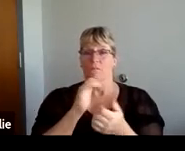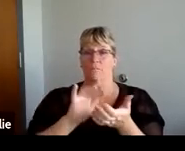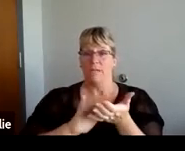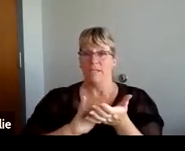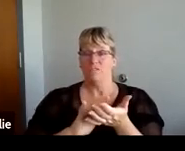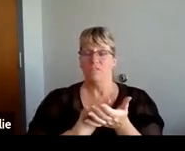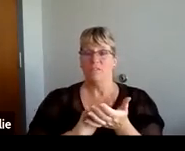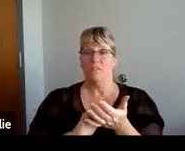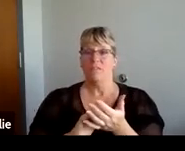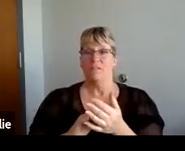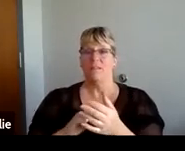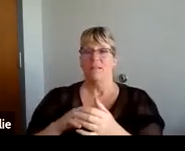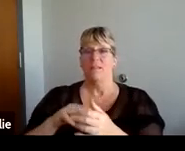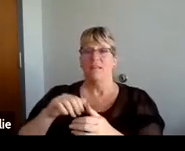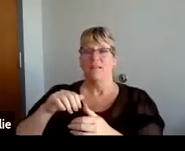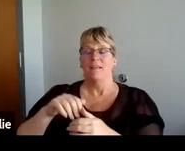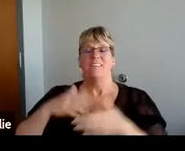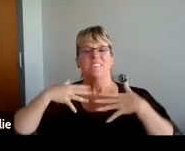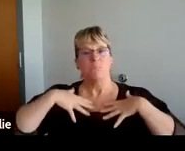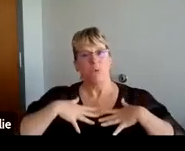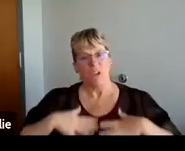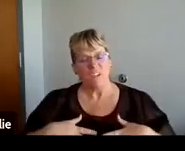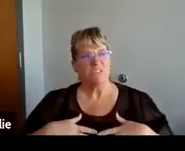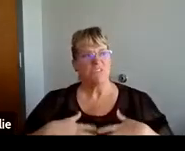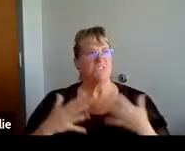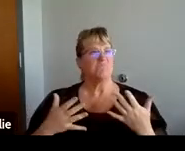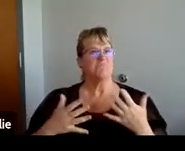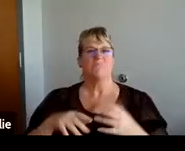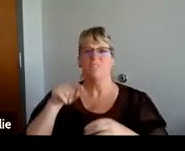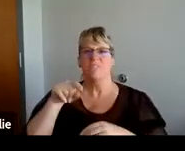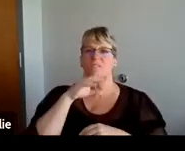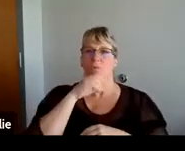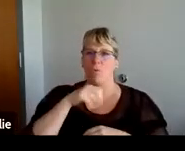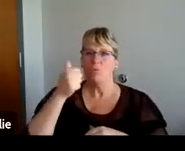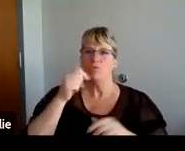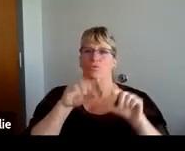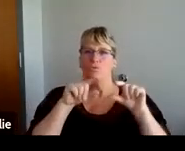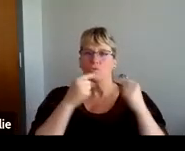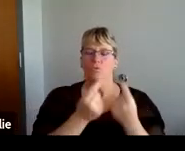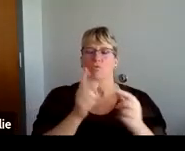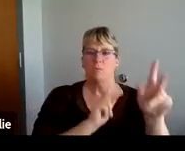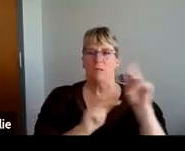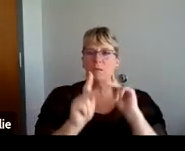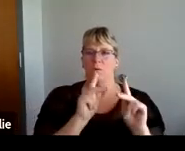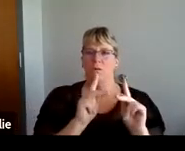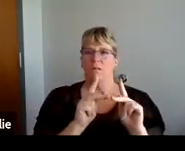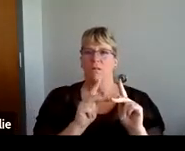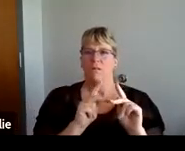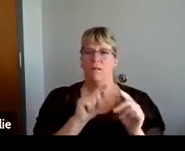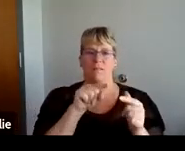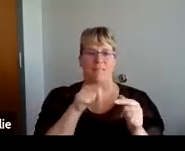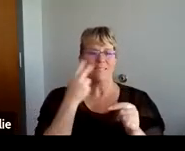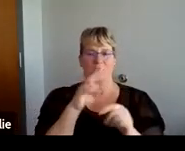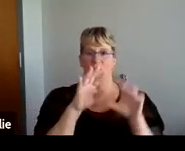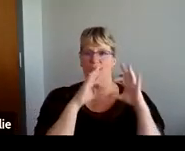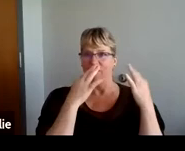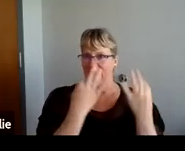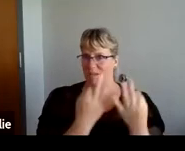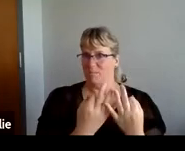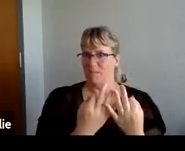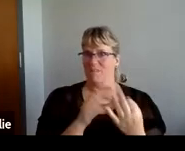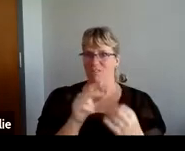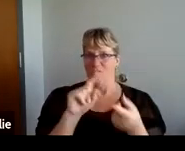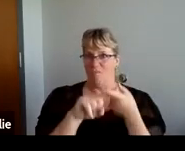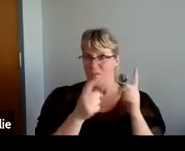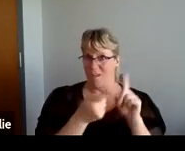isolation, the depression, especially in our much older population, our elderly population, as they see their family members and